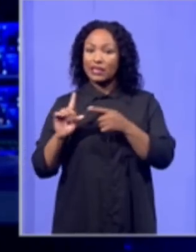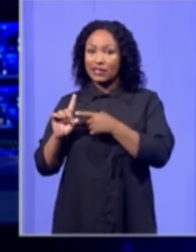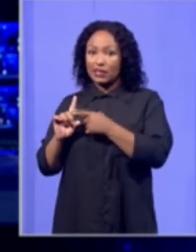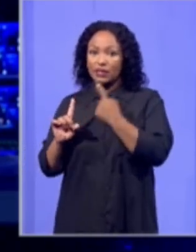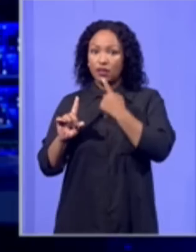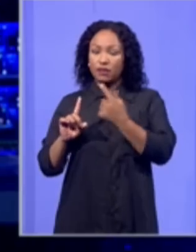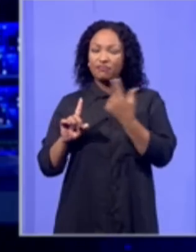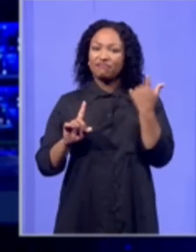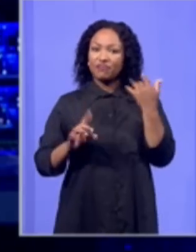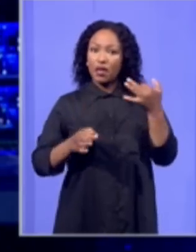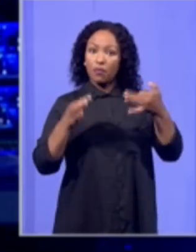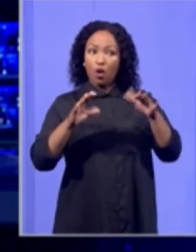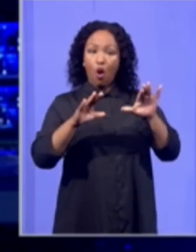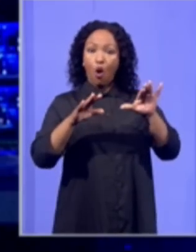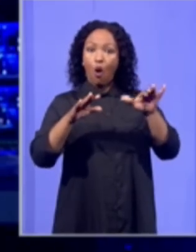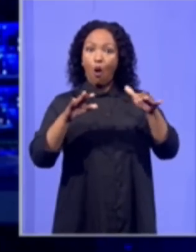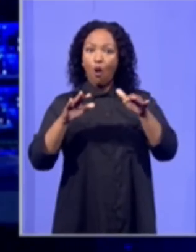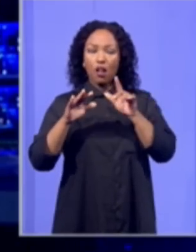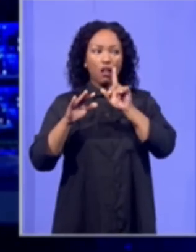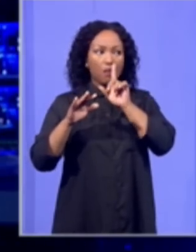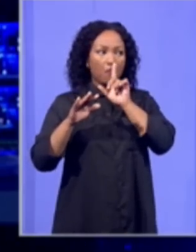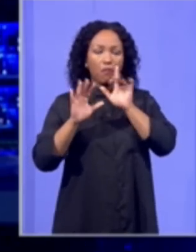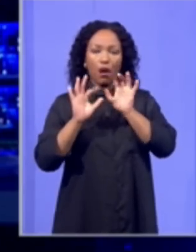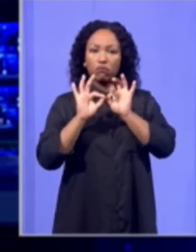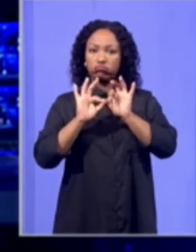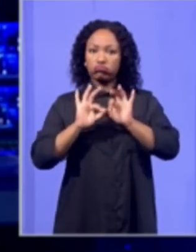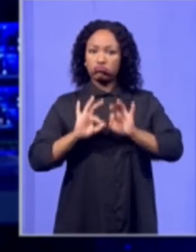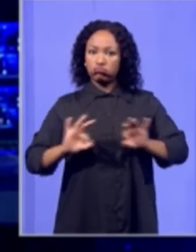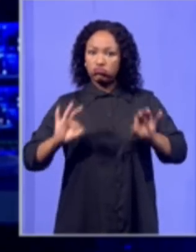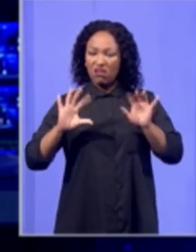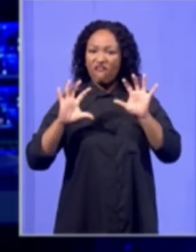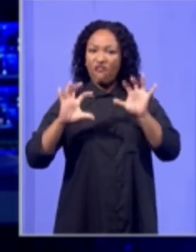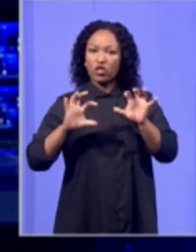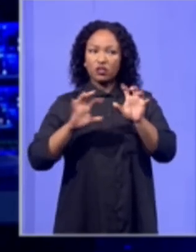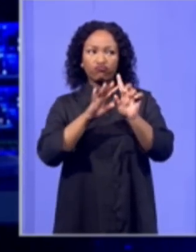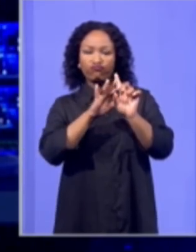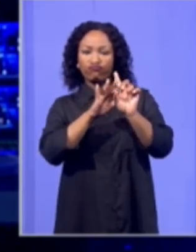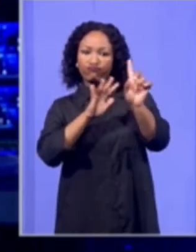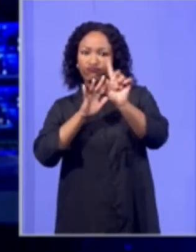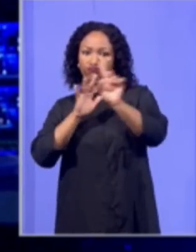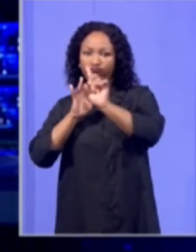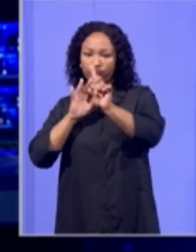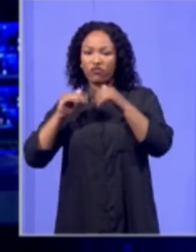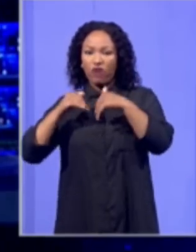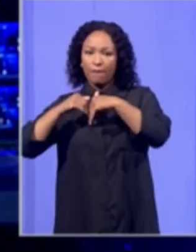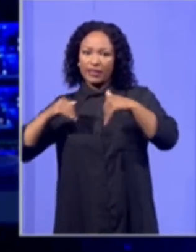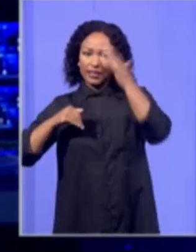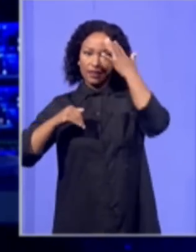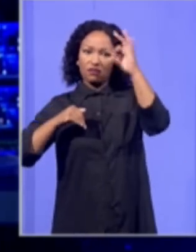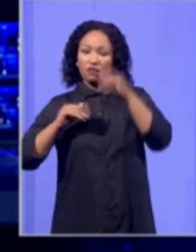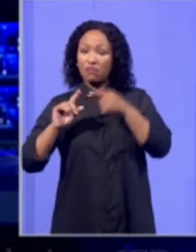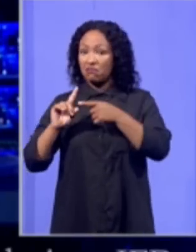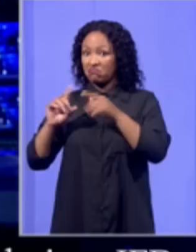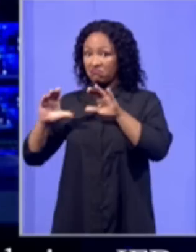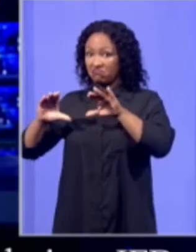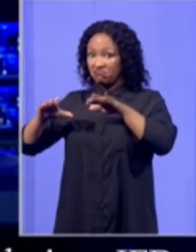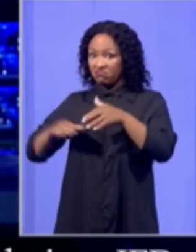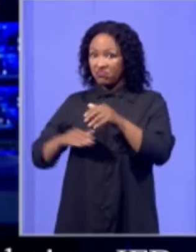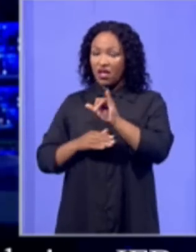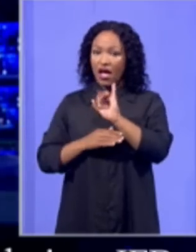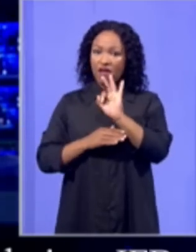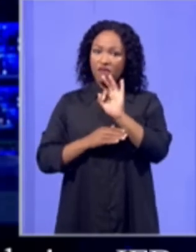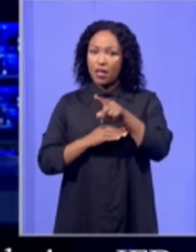makoko a sepolotiki otlhe a ne a didimadiwa le go patelediwa go ya botshabelo ke puso ya kgetololo, IFP e ne ya ema ka nosi le go lopa